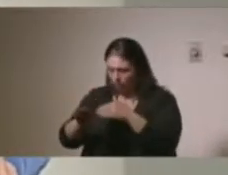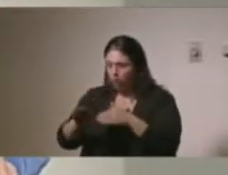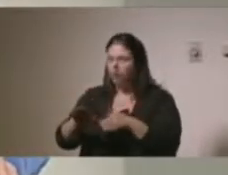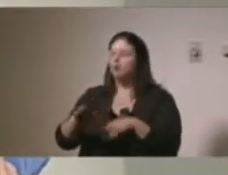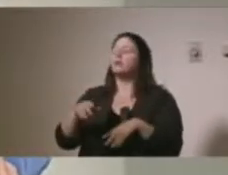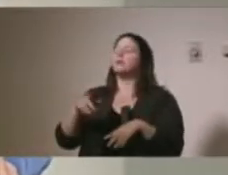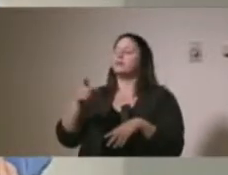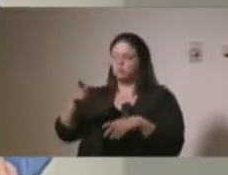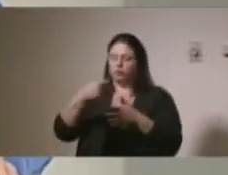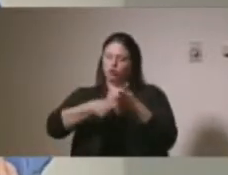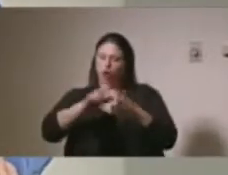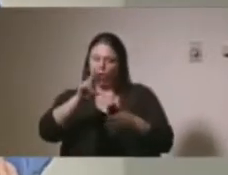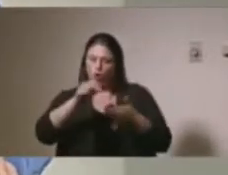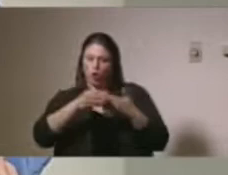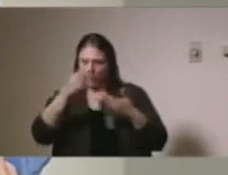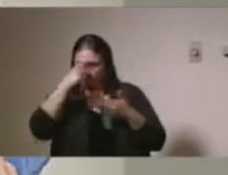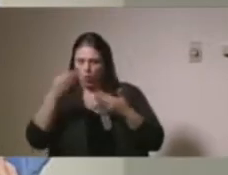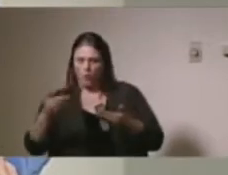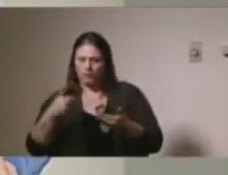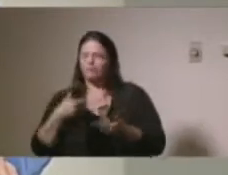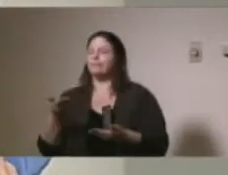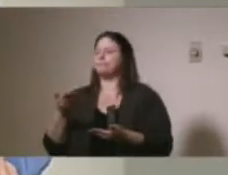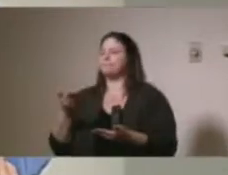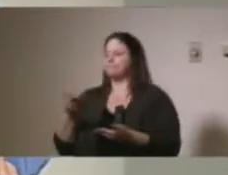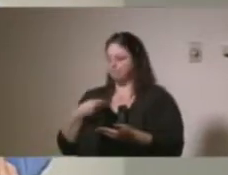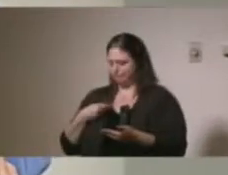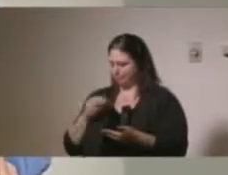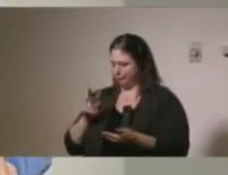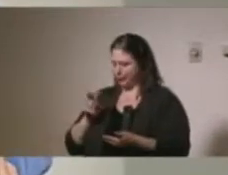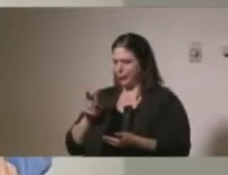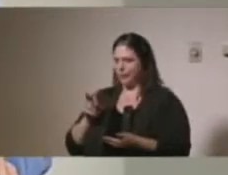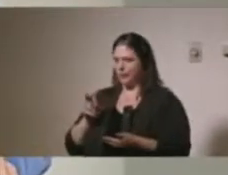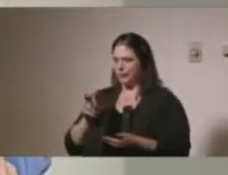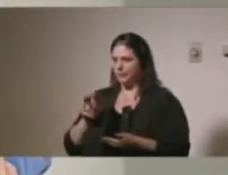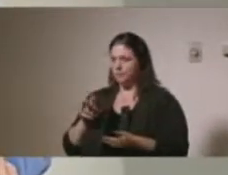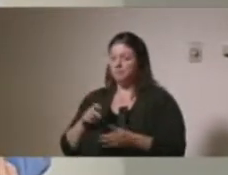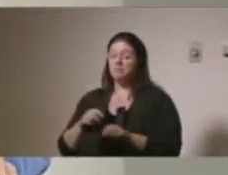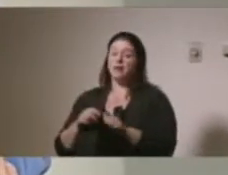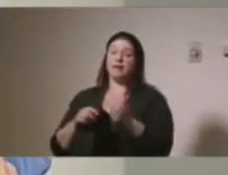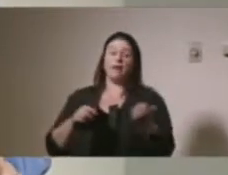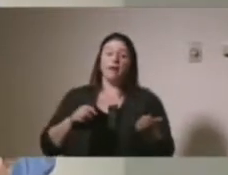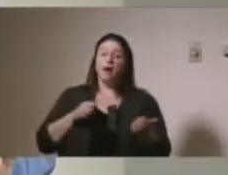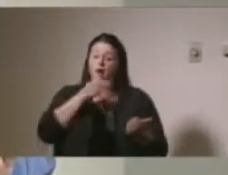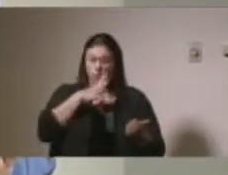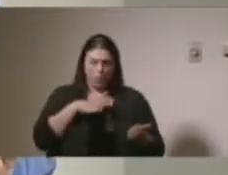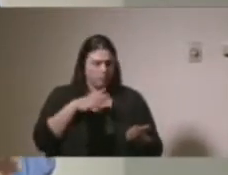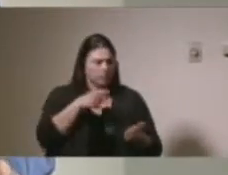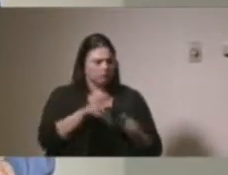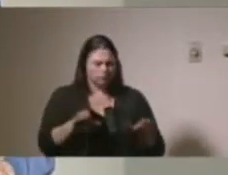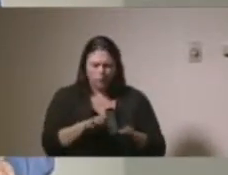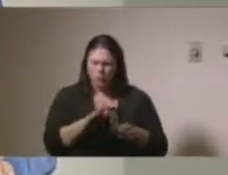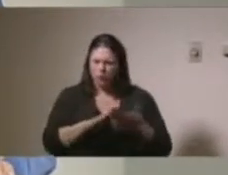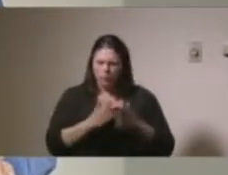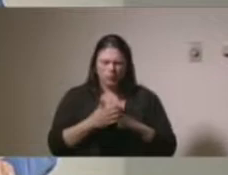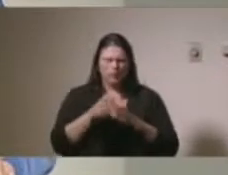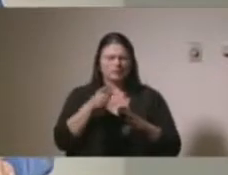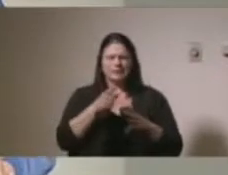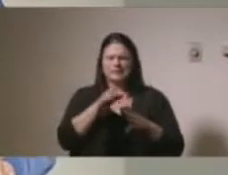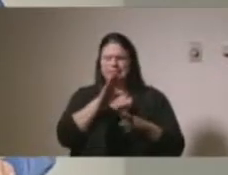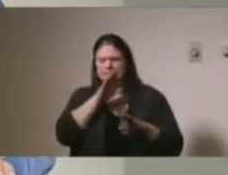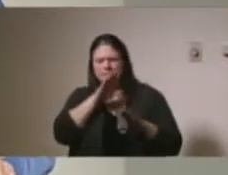There's another woman, Angela, that we've been doing work with in the community. And again, what an excellent woman, fallen on some hard